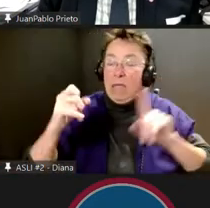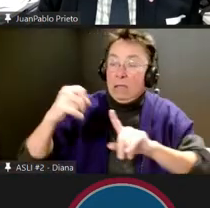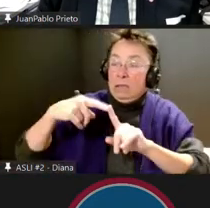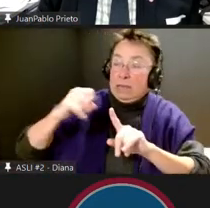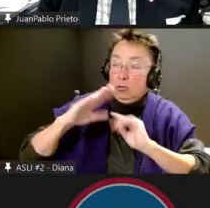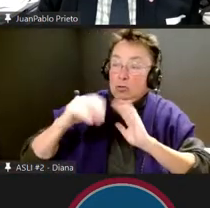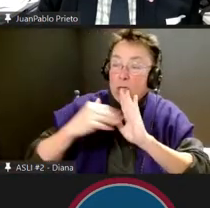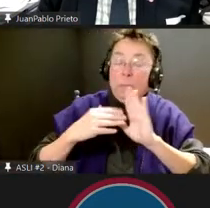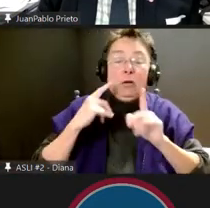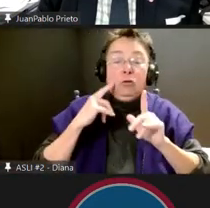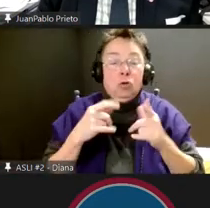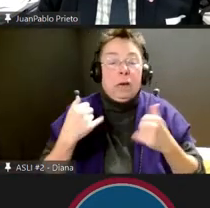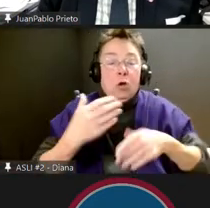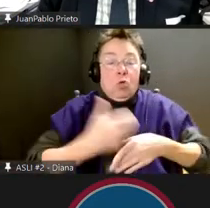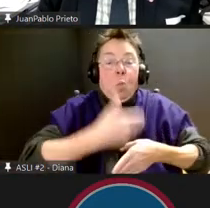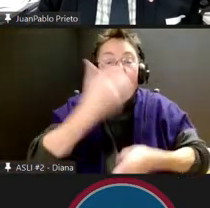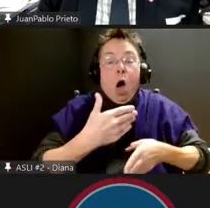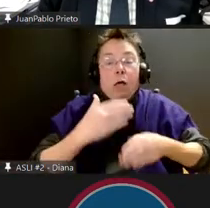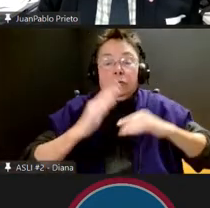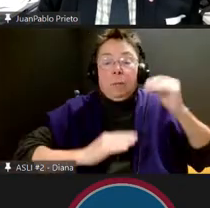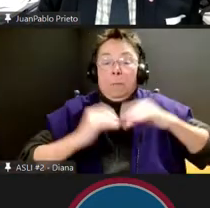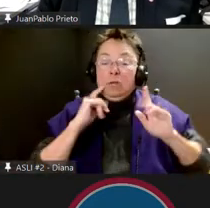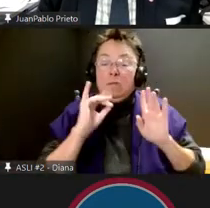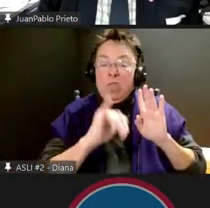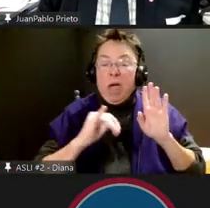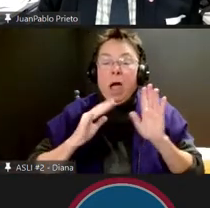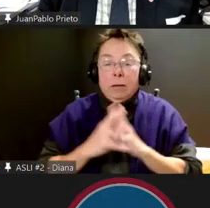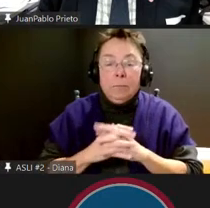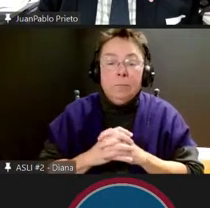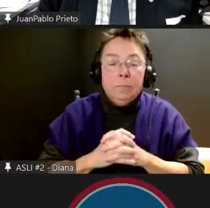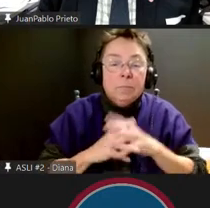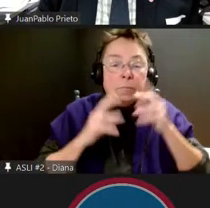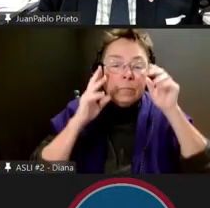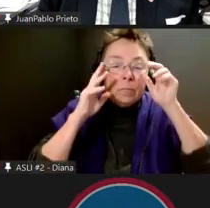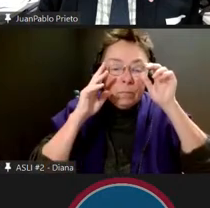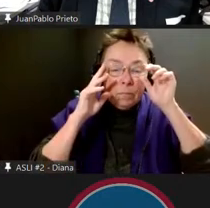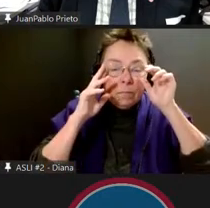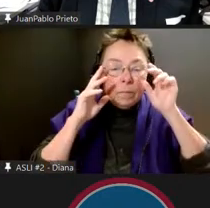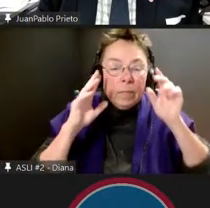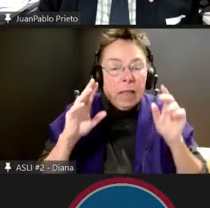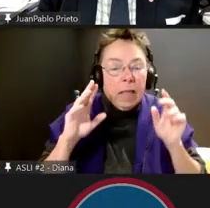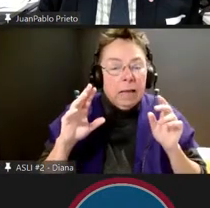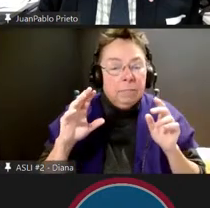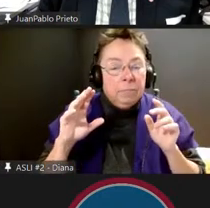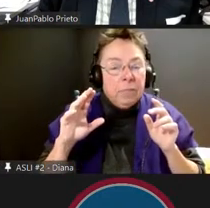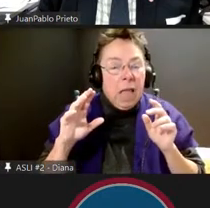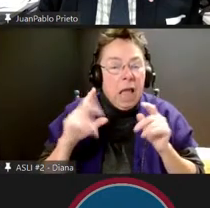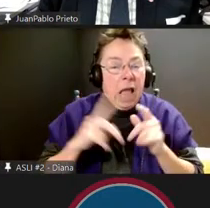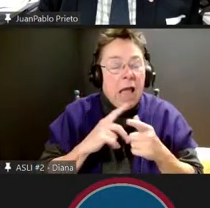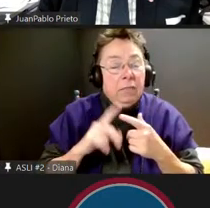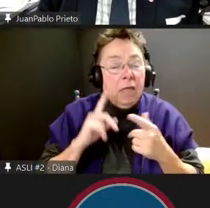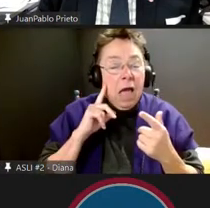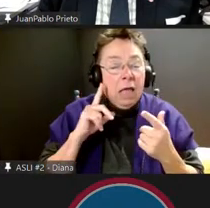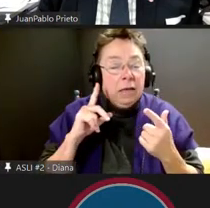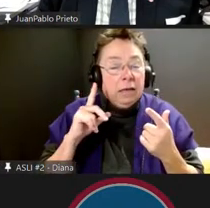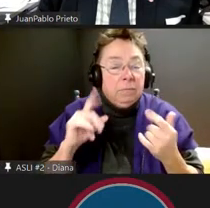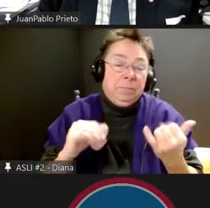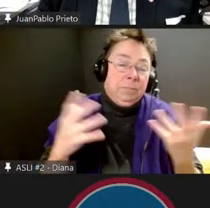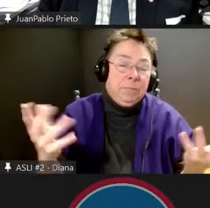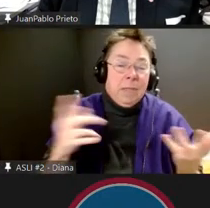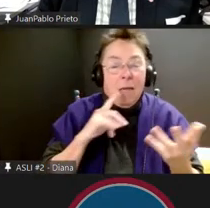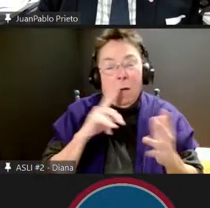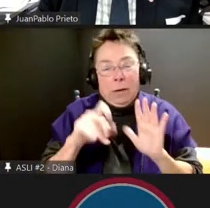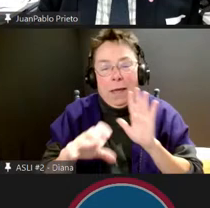there. And so here's actually the walls being built for that facility itself. Next slide. And what would not be update without a picture